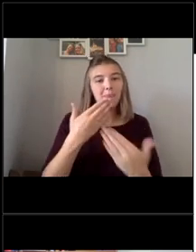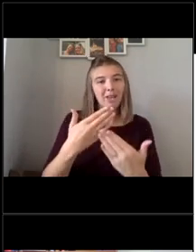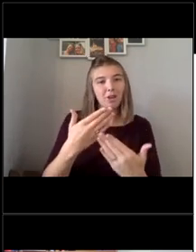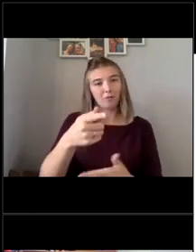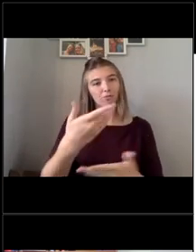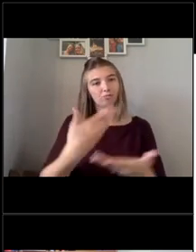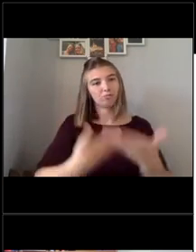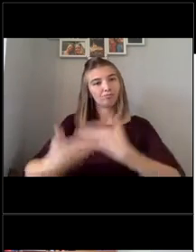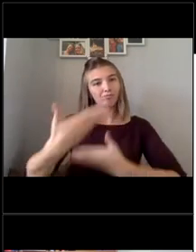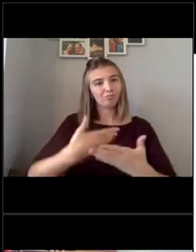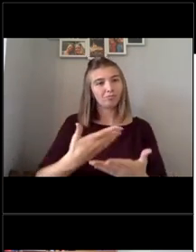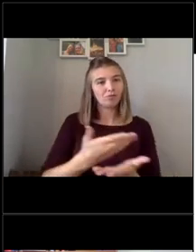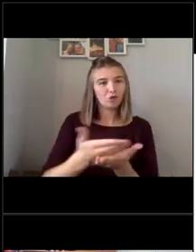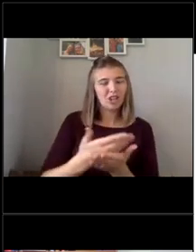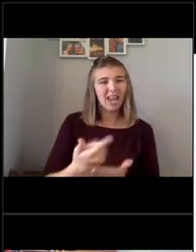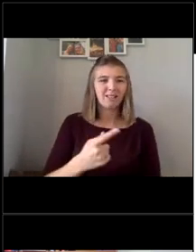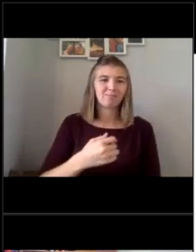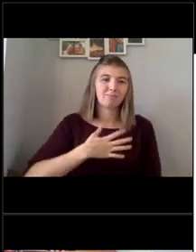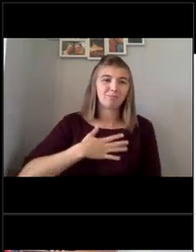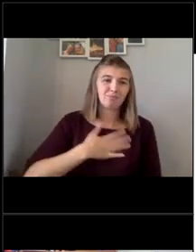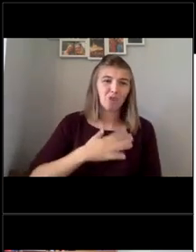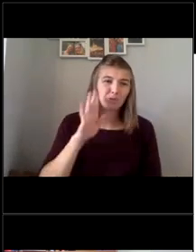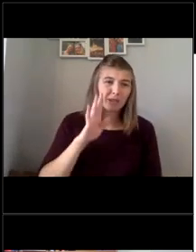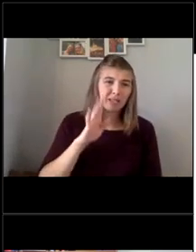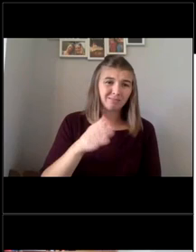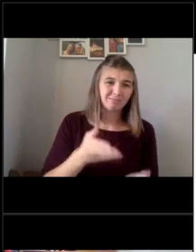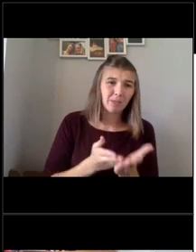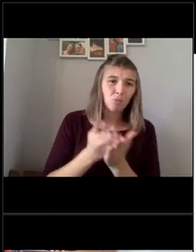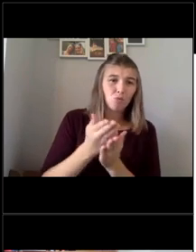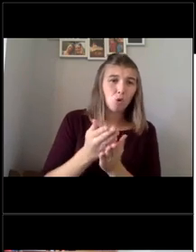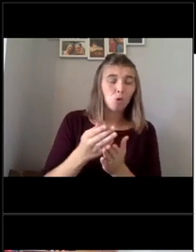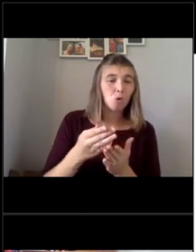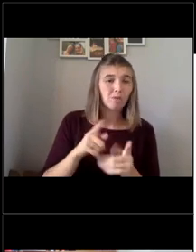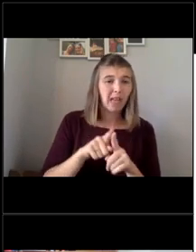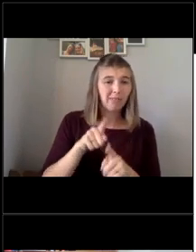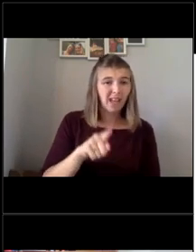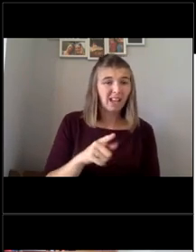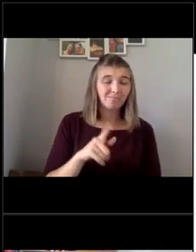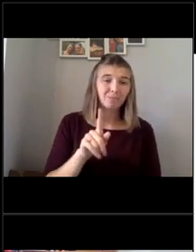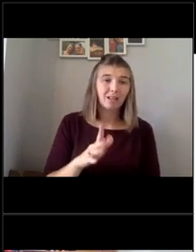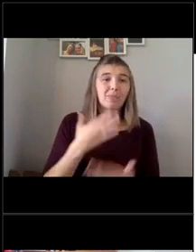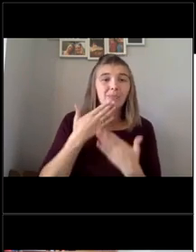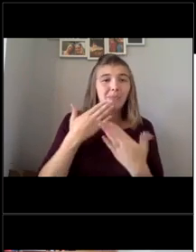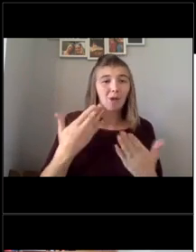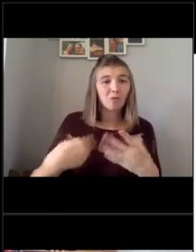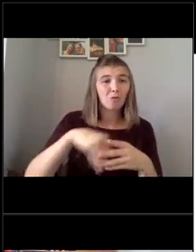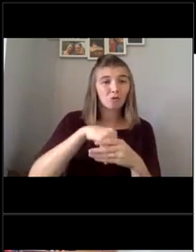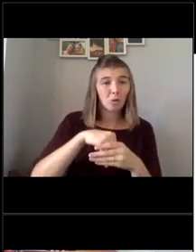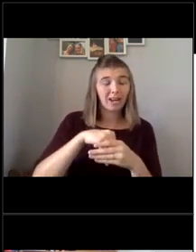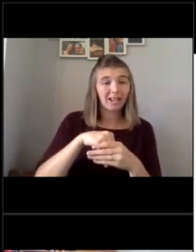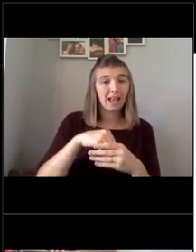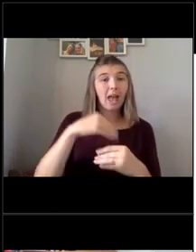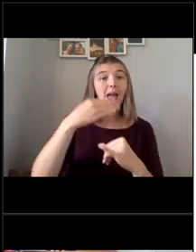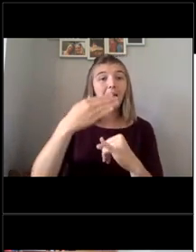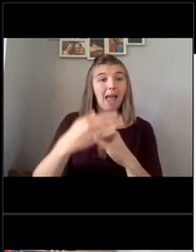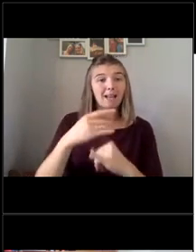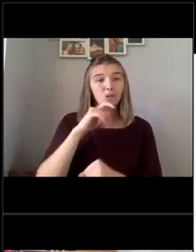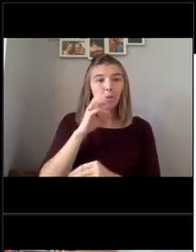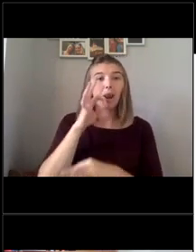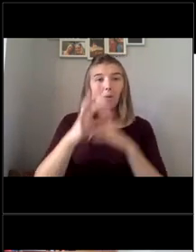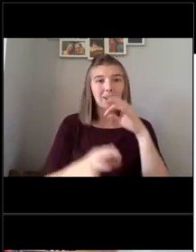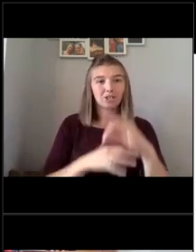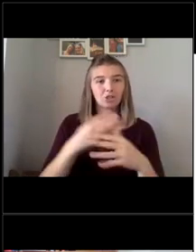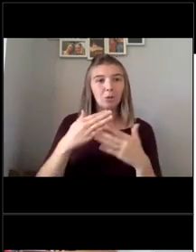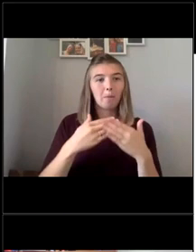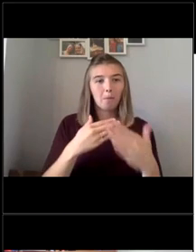and sorry that you've had to live through it, but thank you for joining us. We will come back to you for questions at the end, but just a very quick one. When